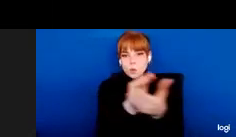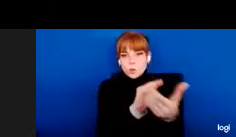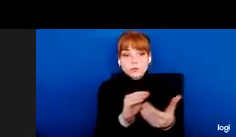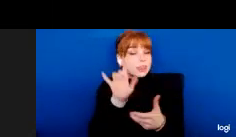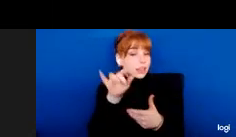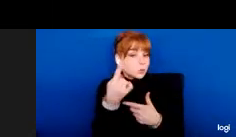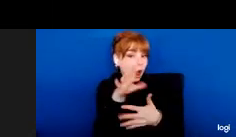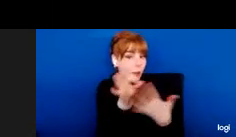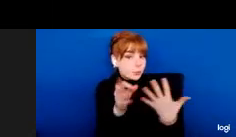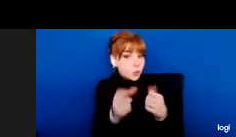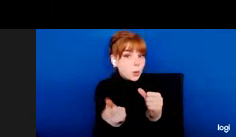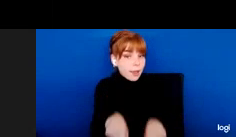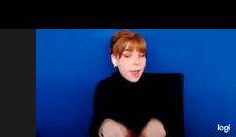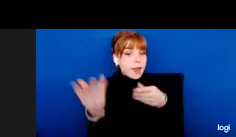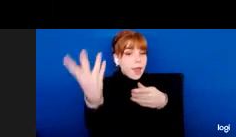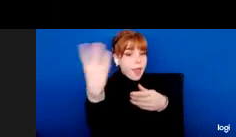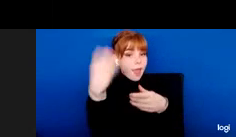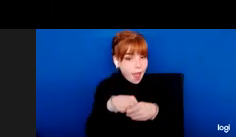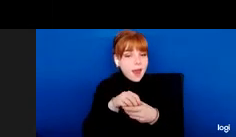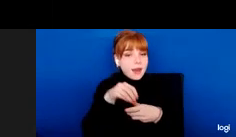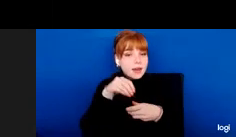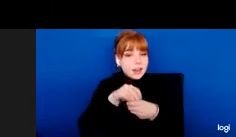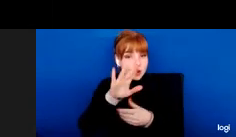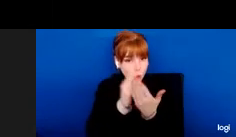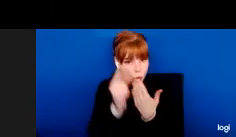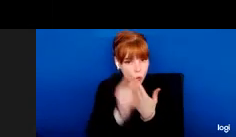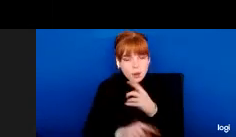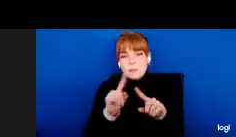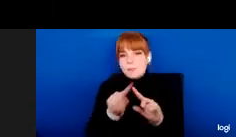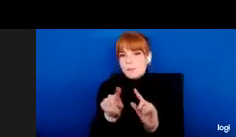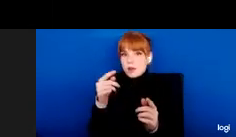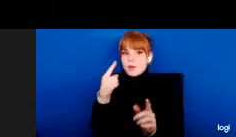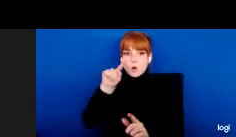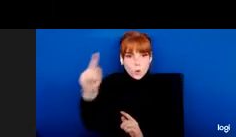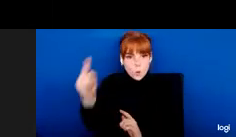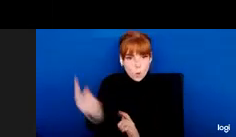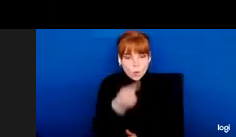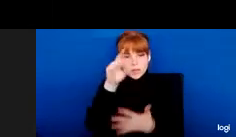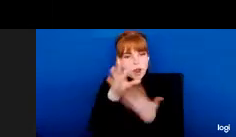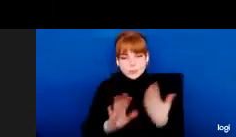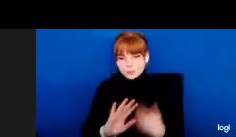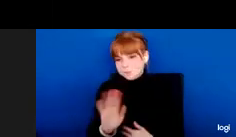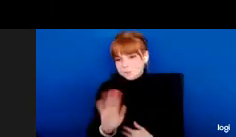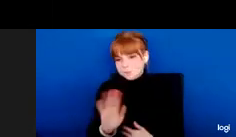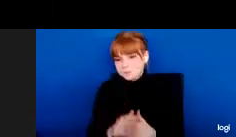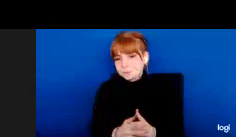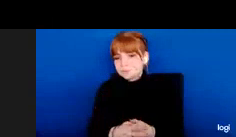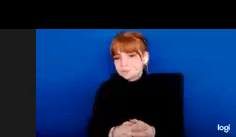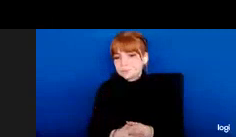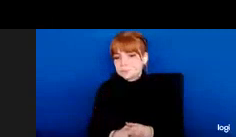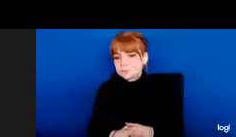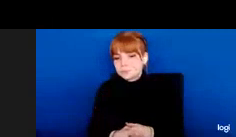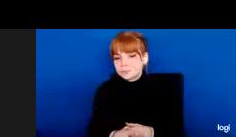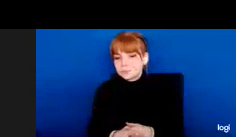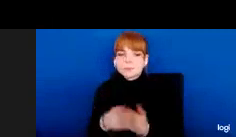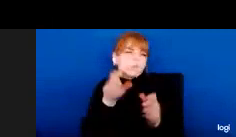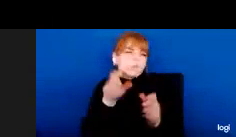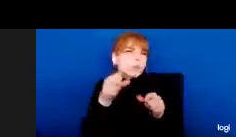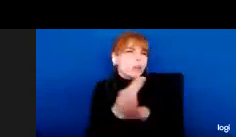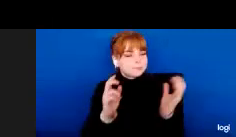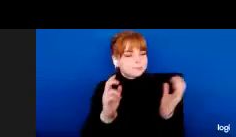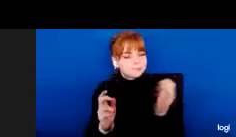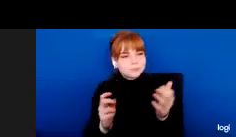to erase is built into some programs. That's fine as long as you can also erase content in some other way. Turn it over to mute, fine, as